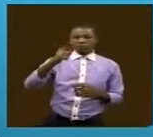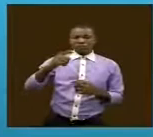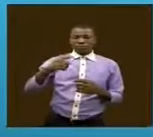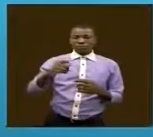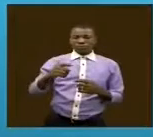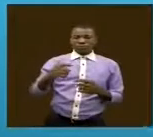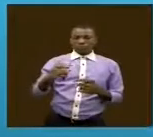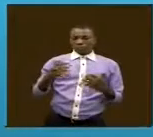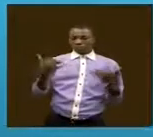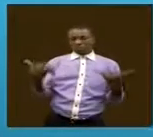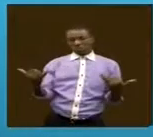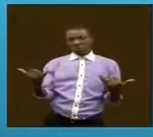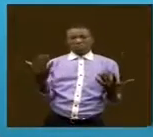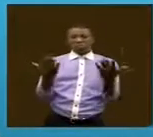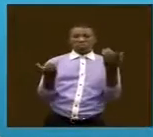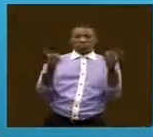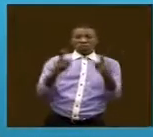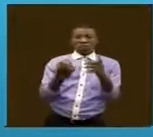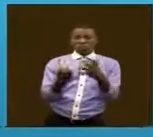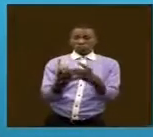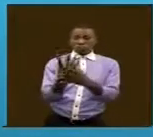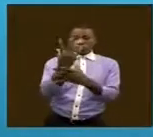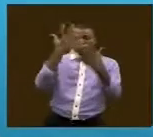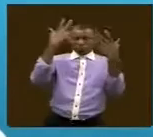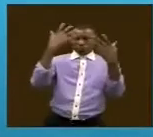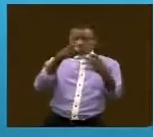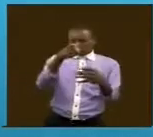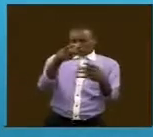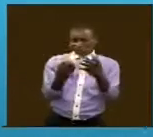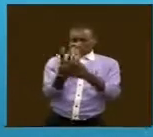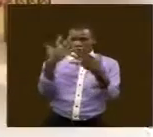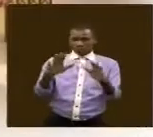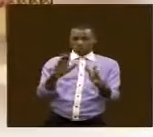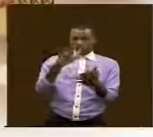can become a public health professional,